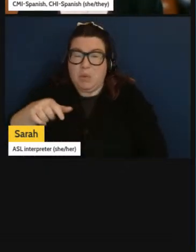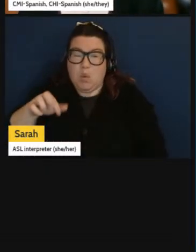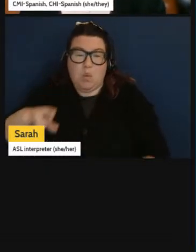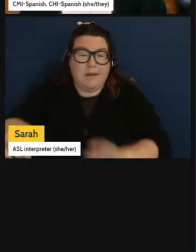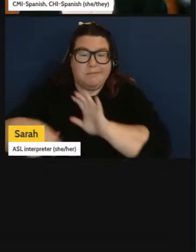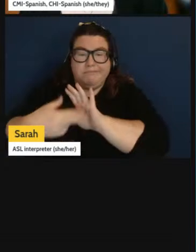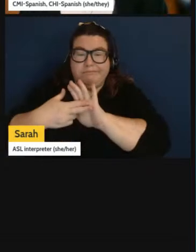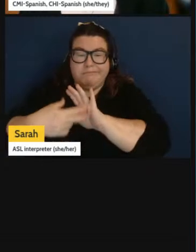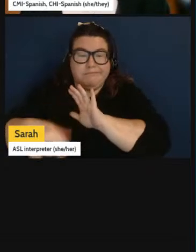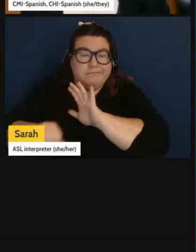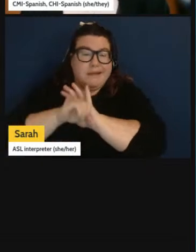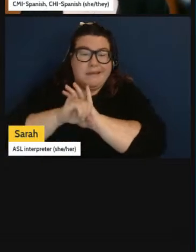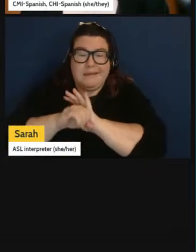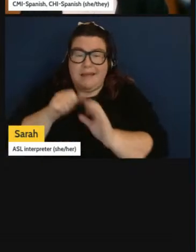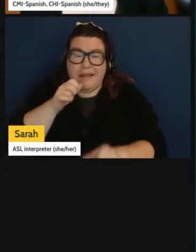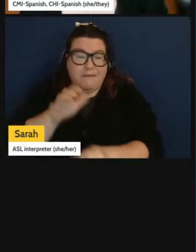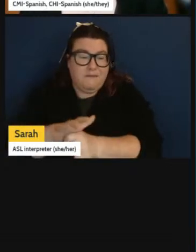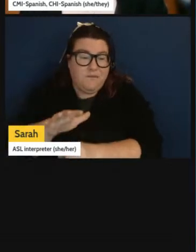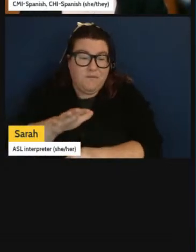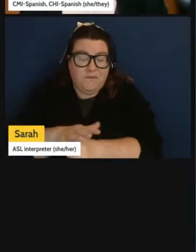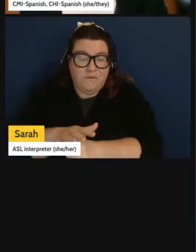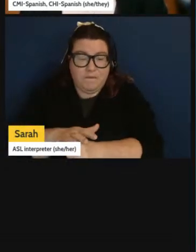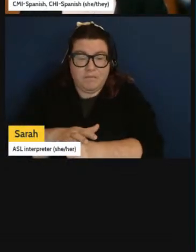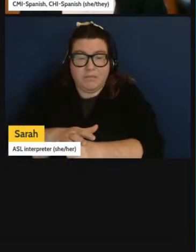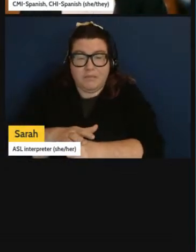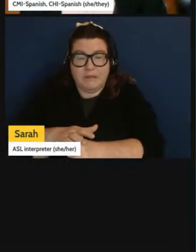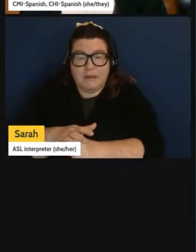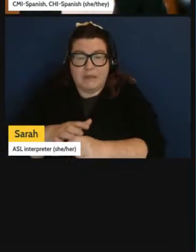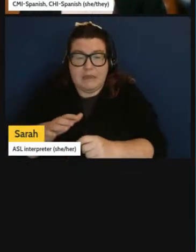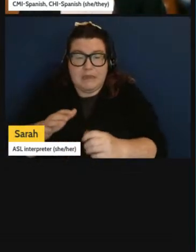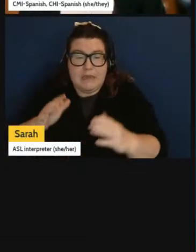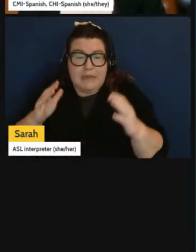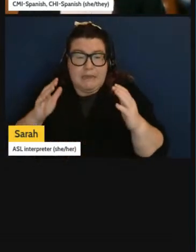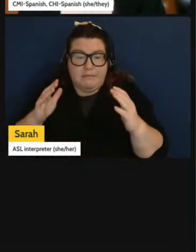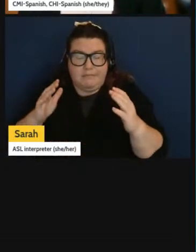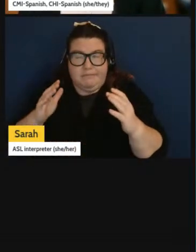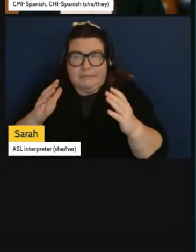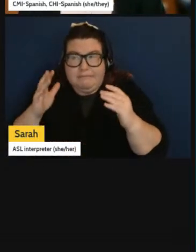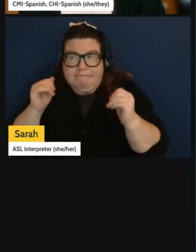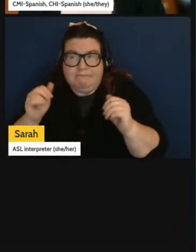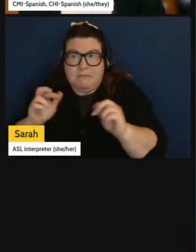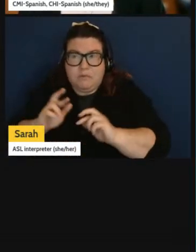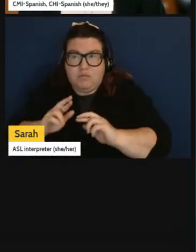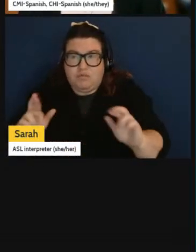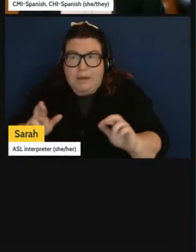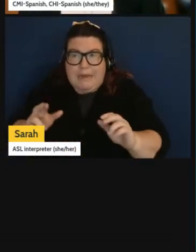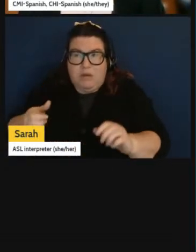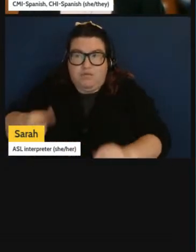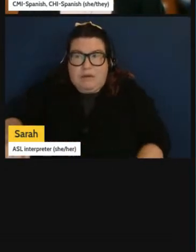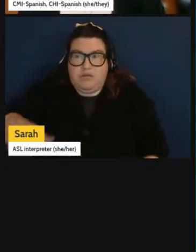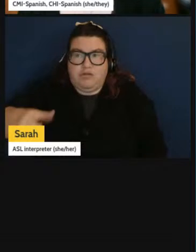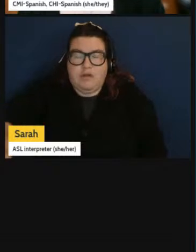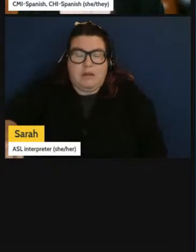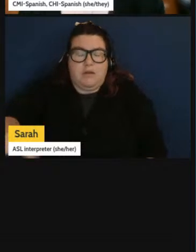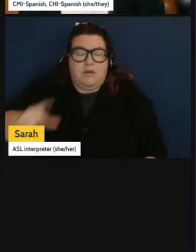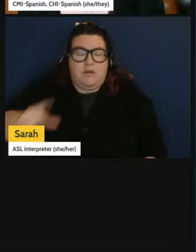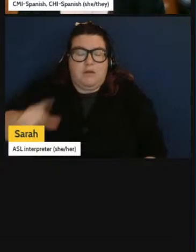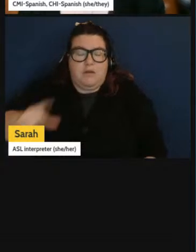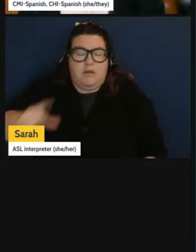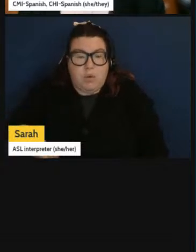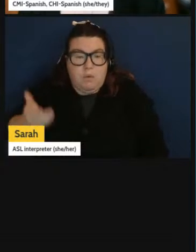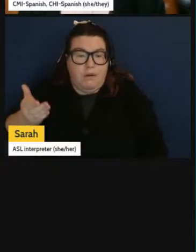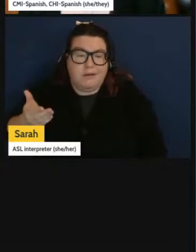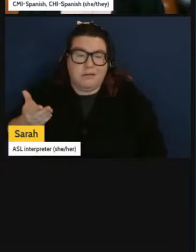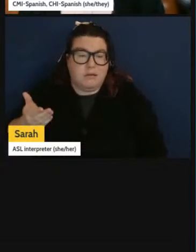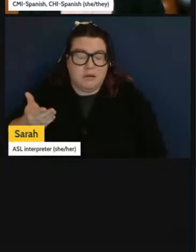Okay. Expecting rejection. When people reject you all the time for who you are, you just